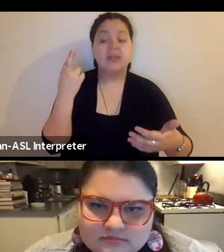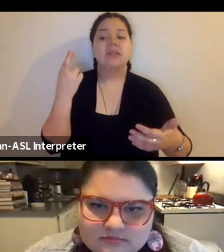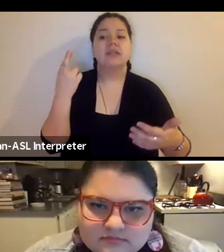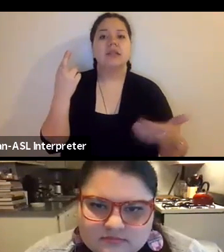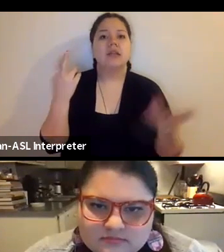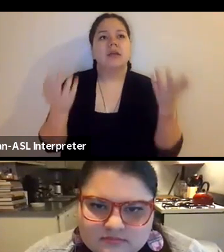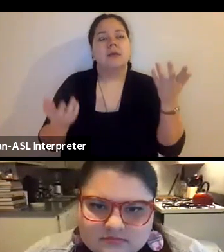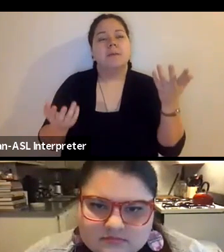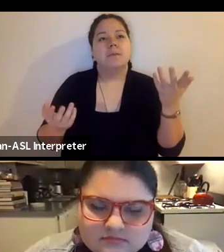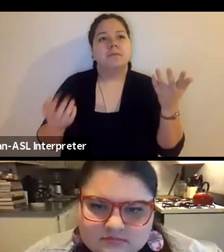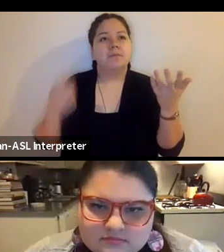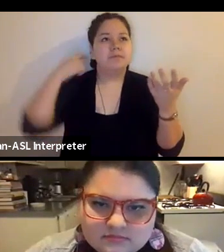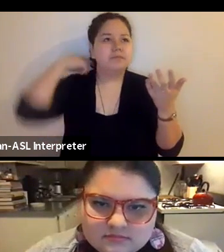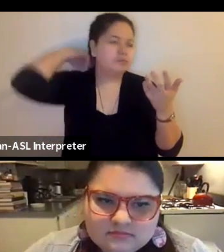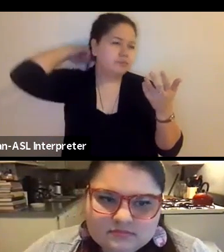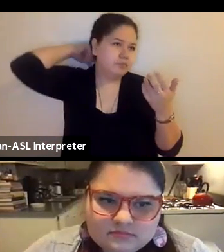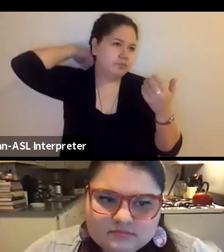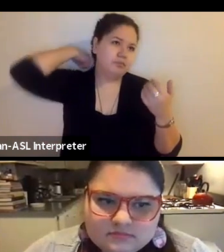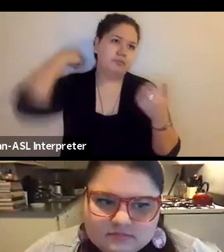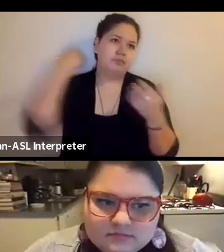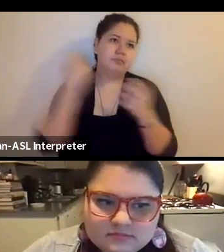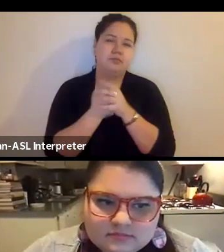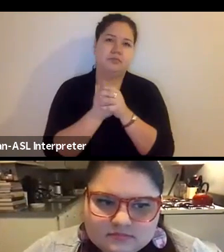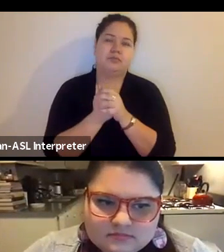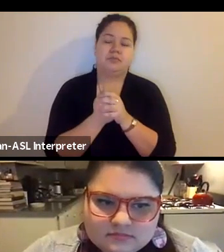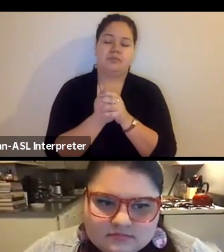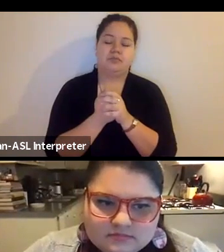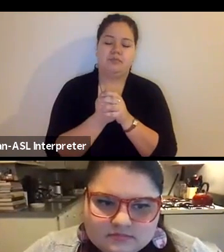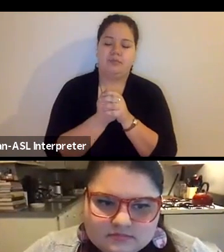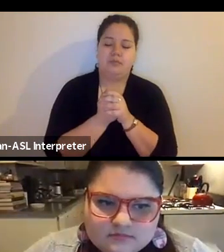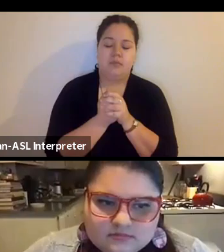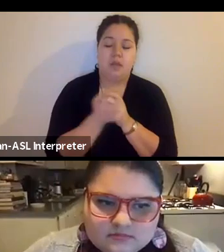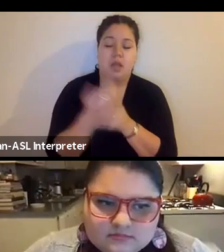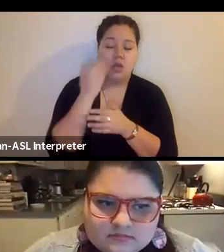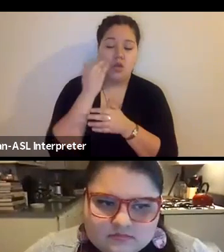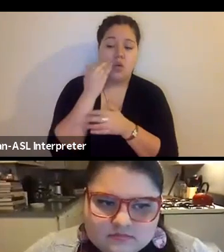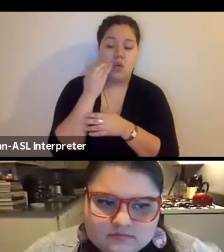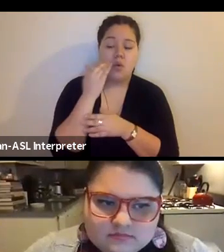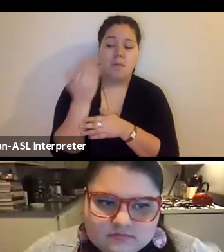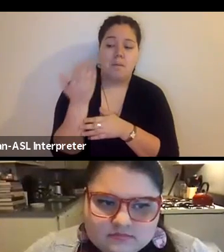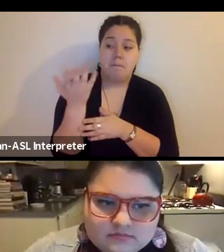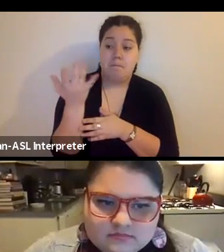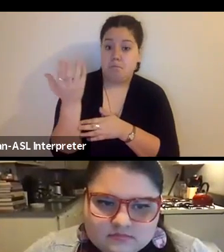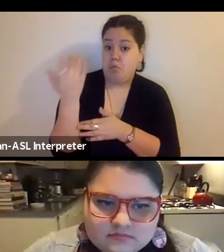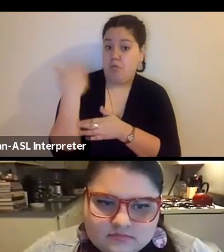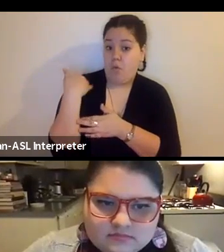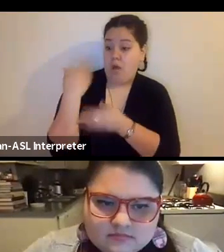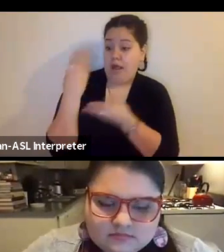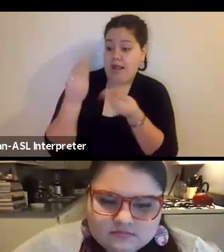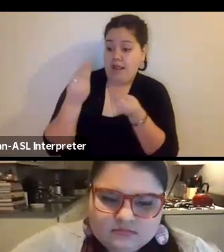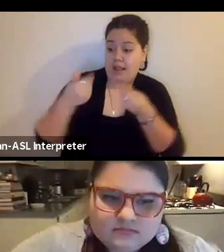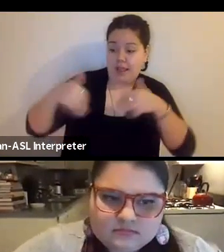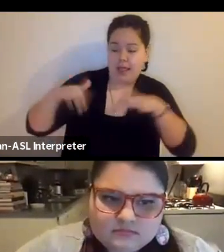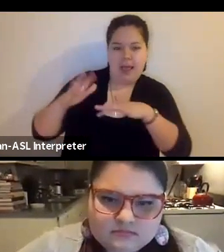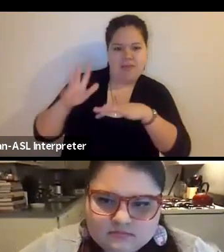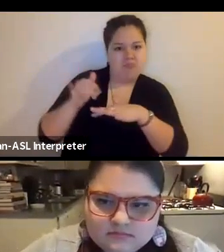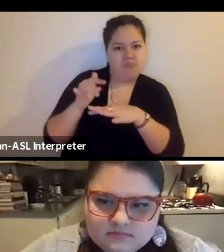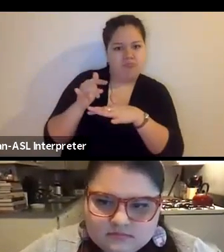say that in the past, land has been a requisite part of us coming